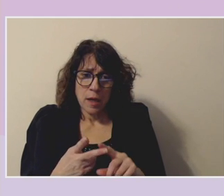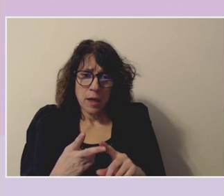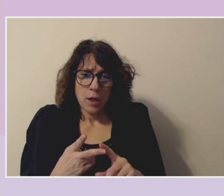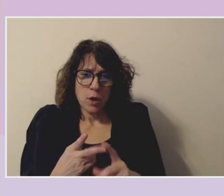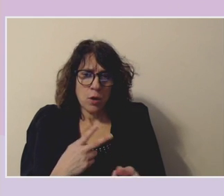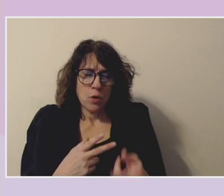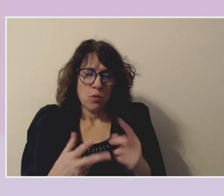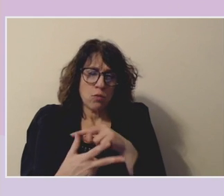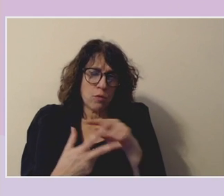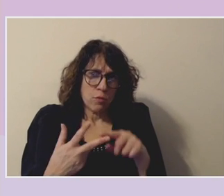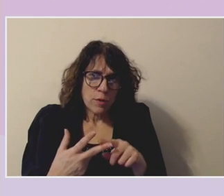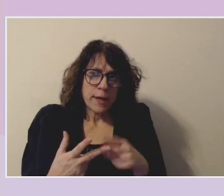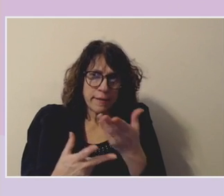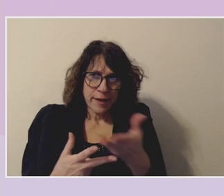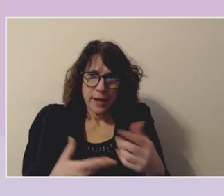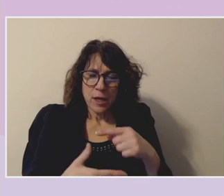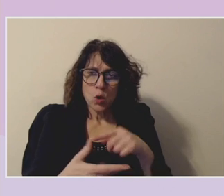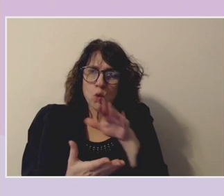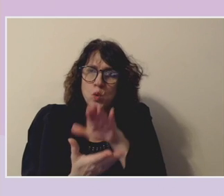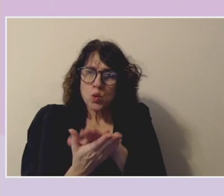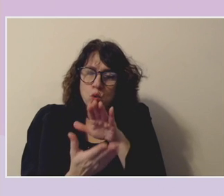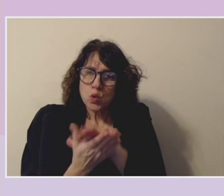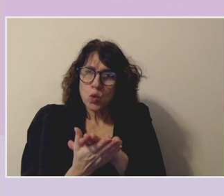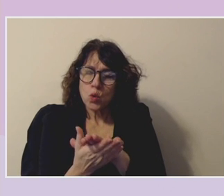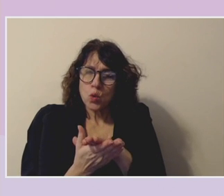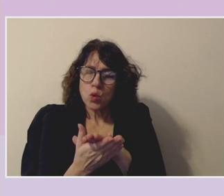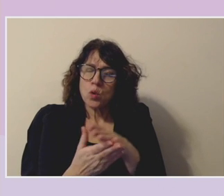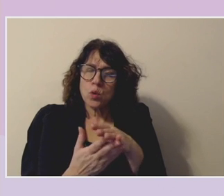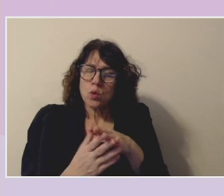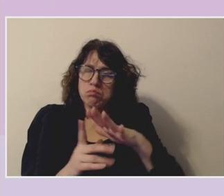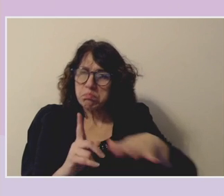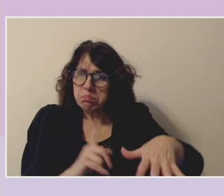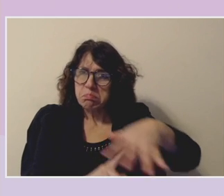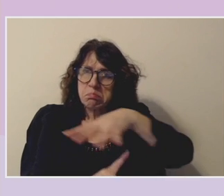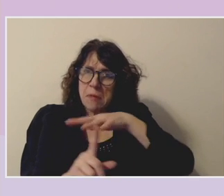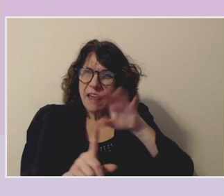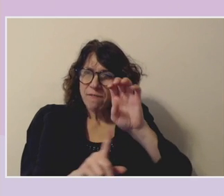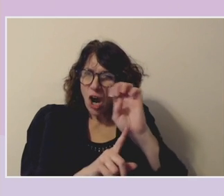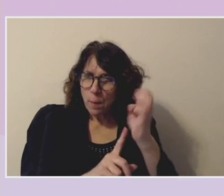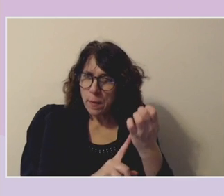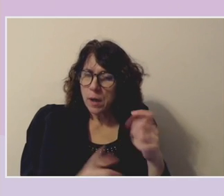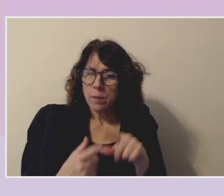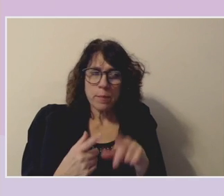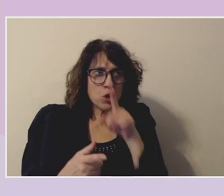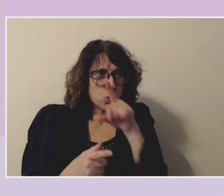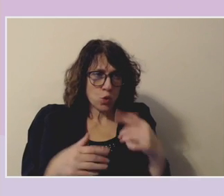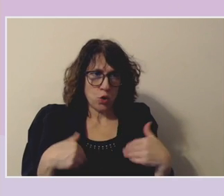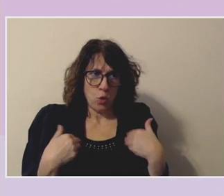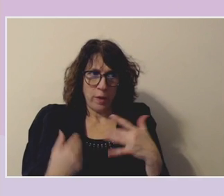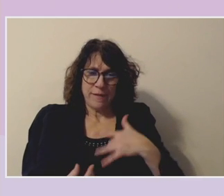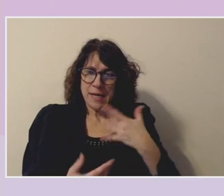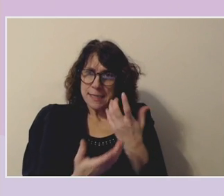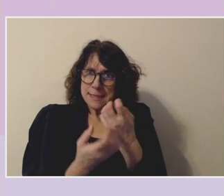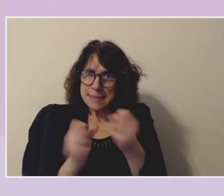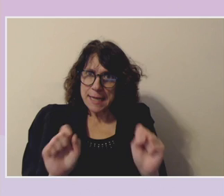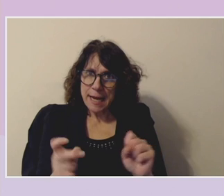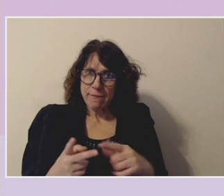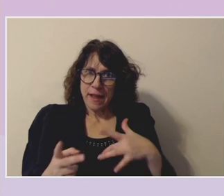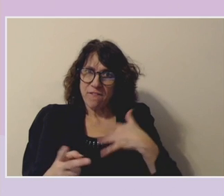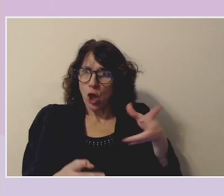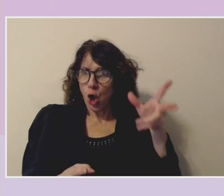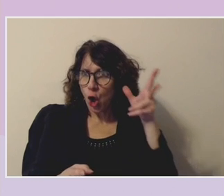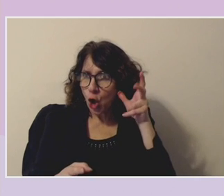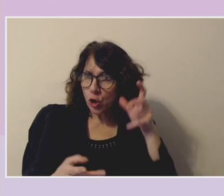school climate. School climate, and it was alluded to before, but making sure that youth feel safe, they feel heard, they feel that